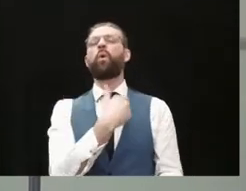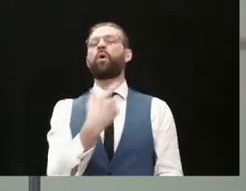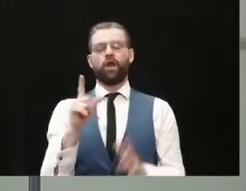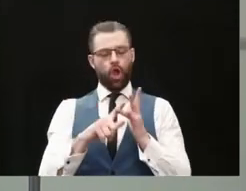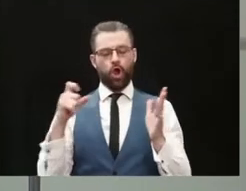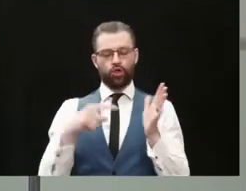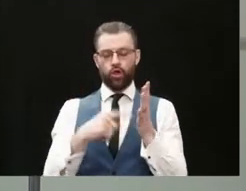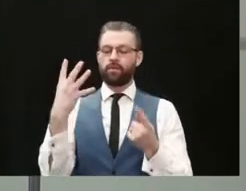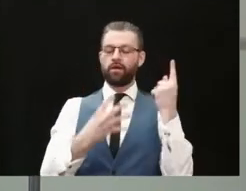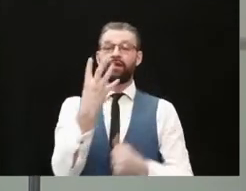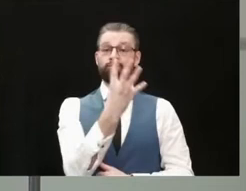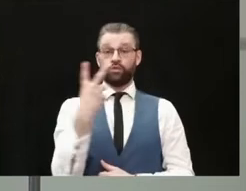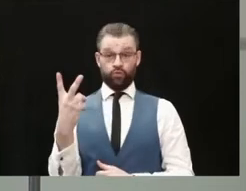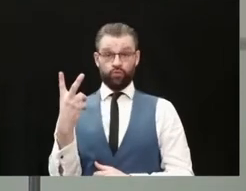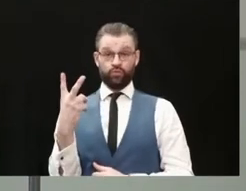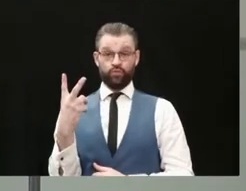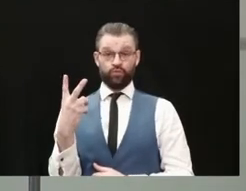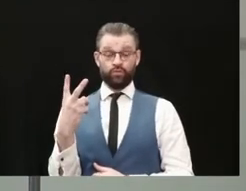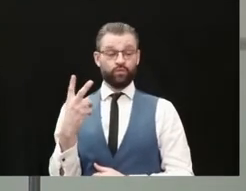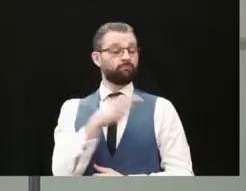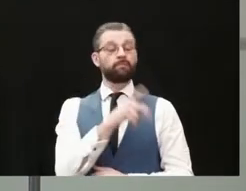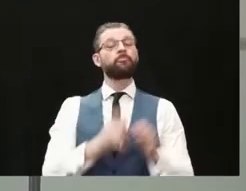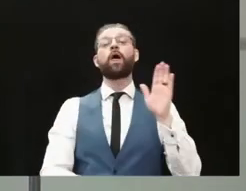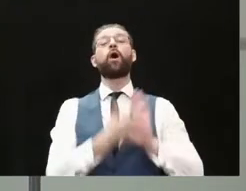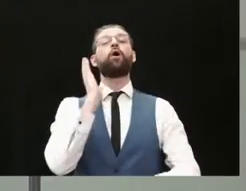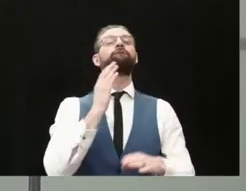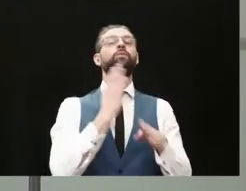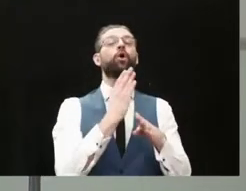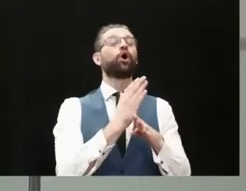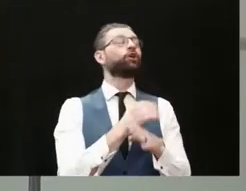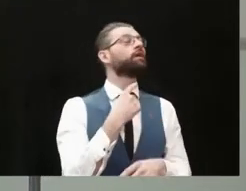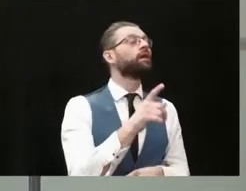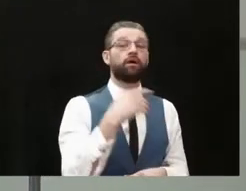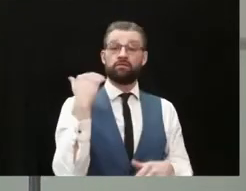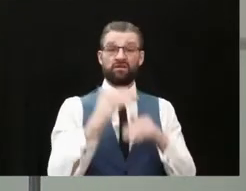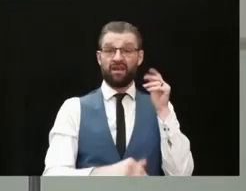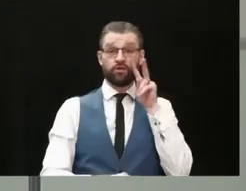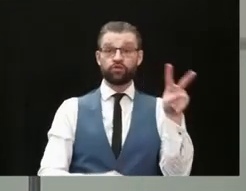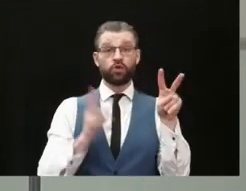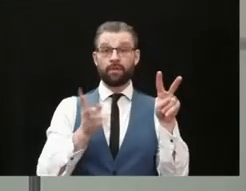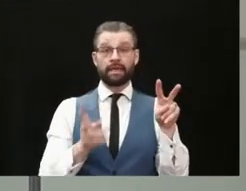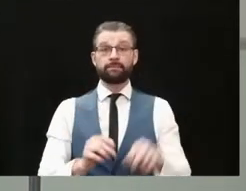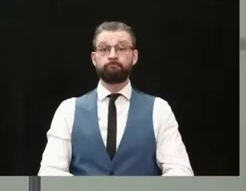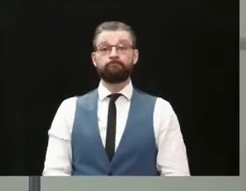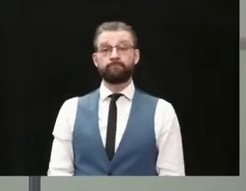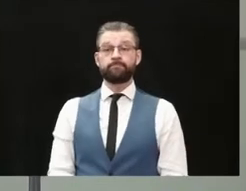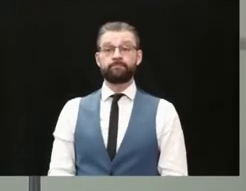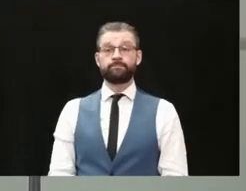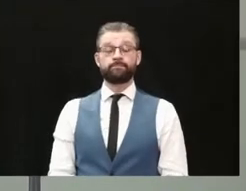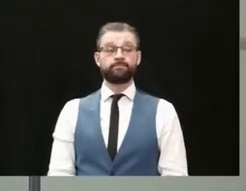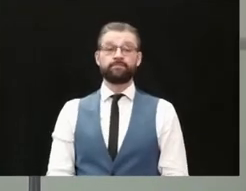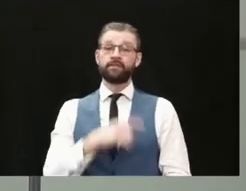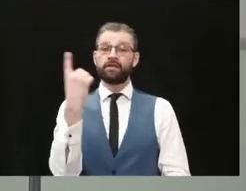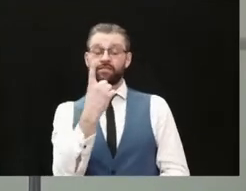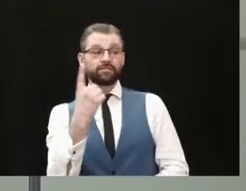October 1942 when he left to go to work, and we never saw him again. He was